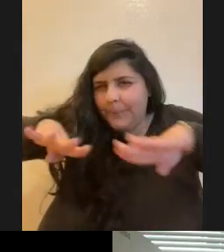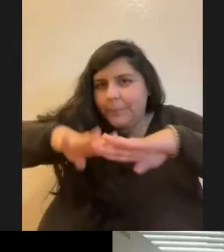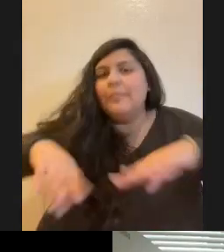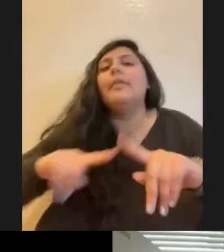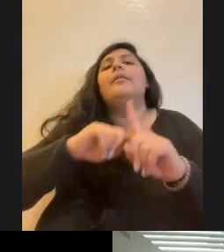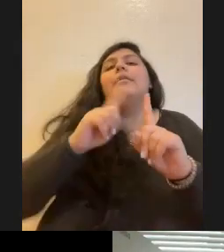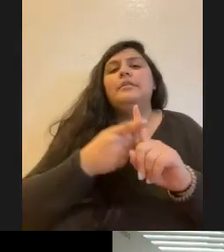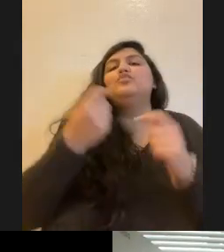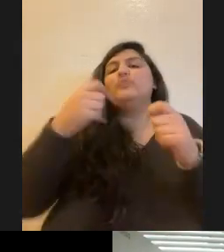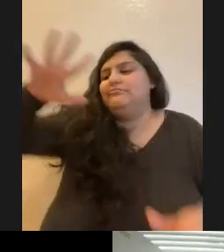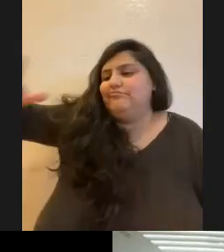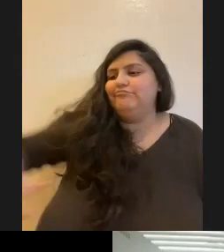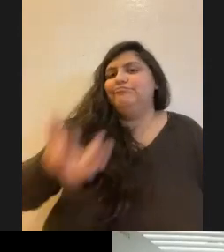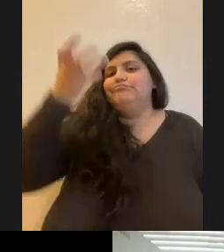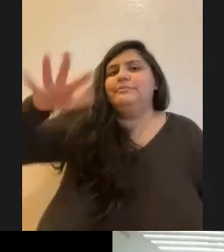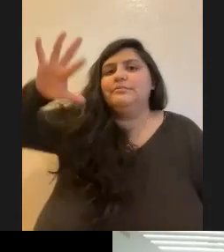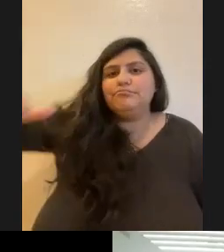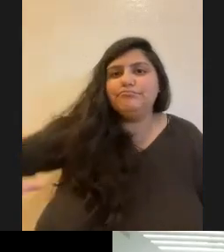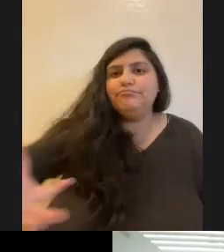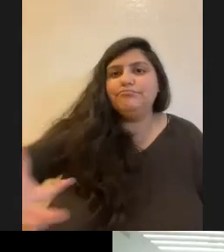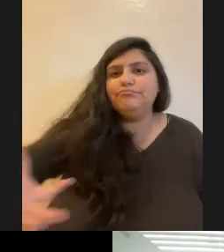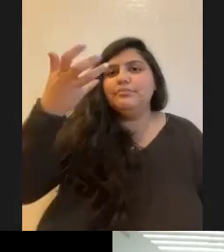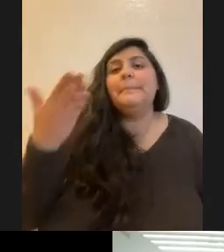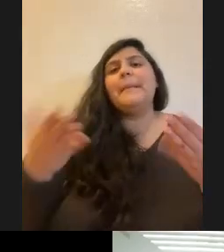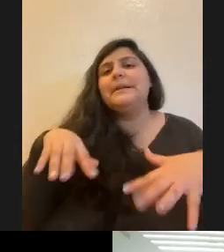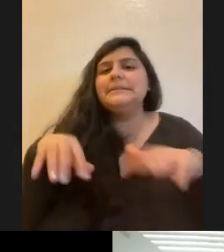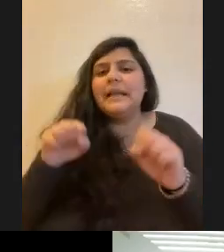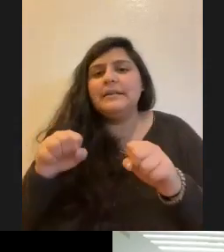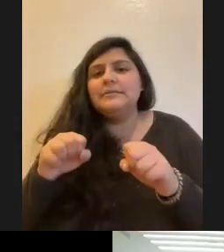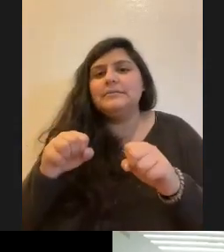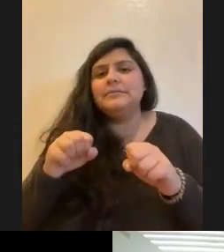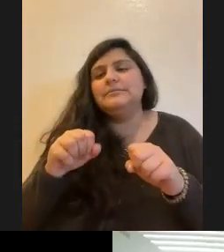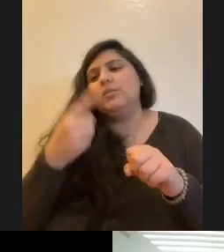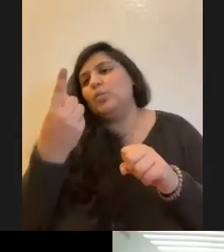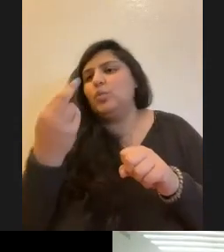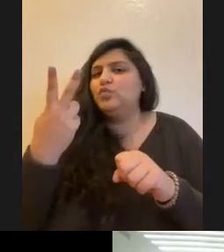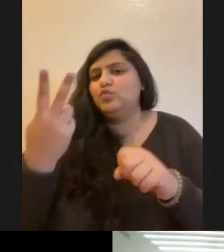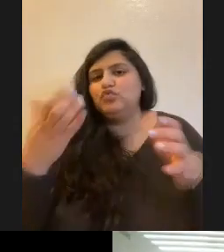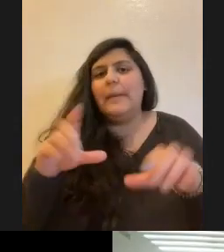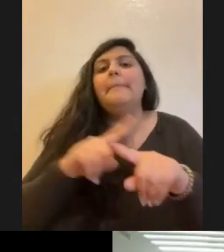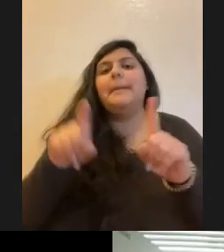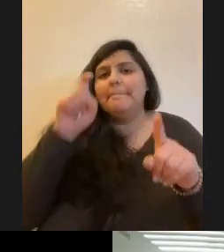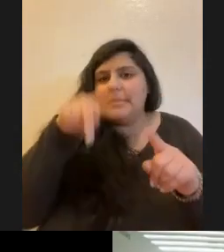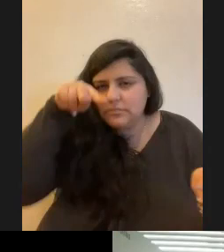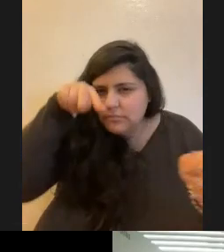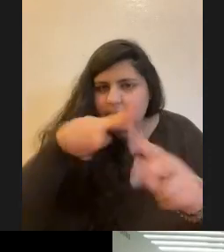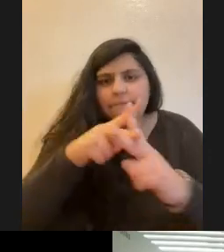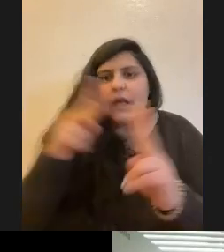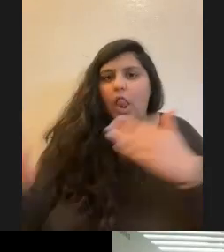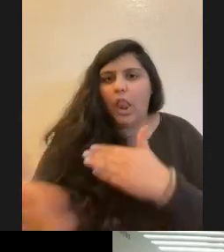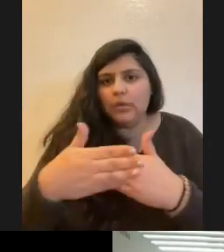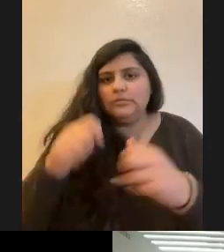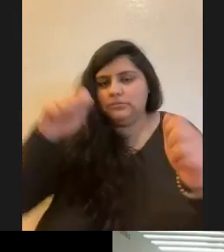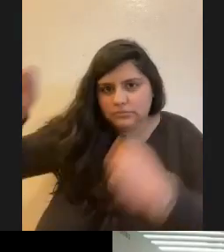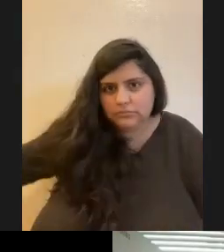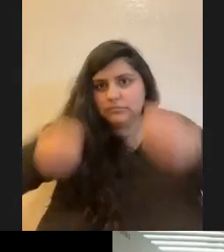just start scooping. It might take you a couple of chances, but if you have to look really, really closely, and like once